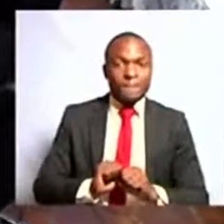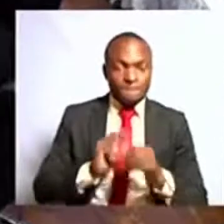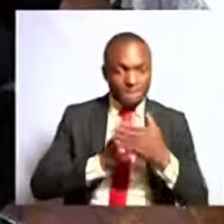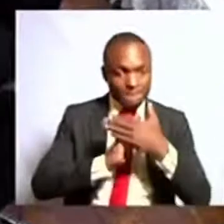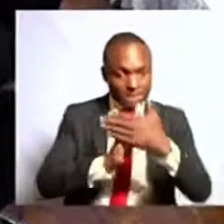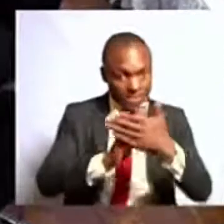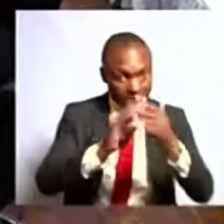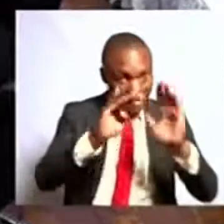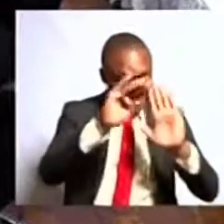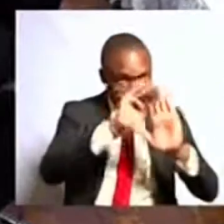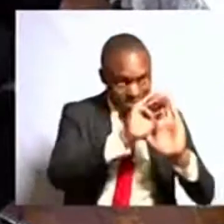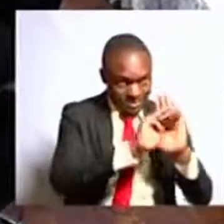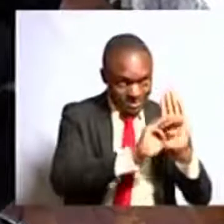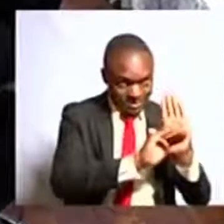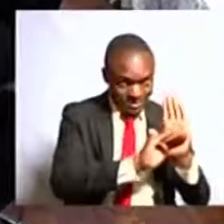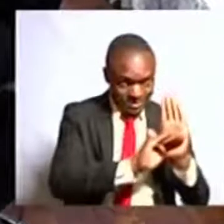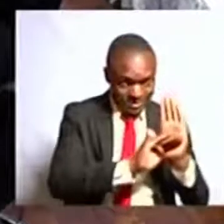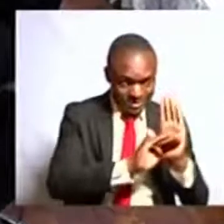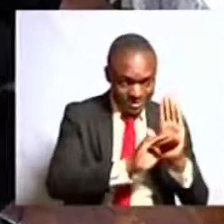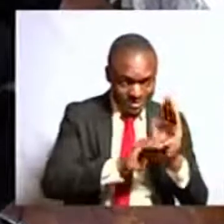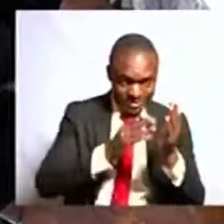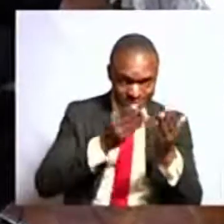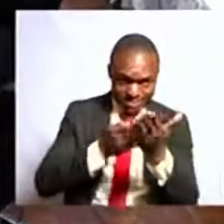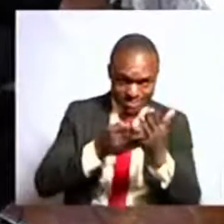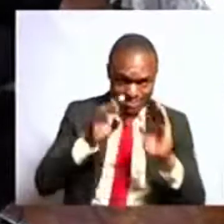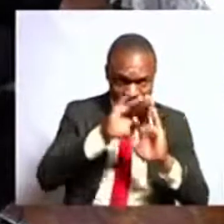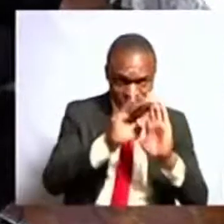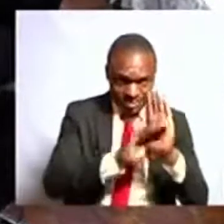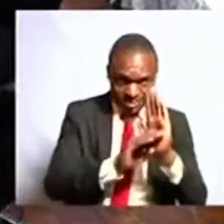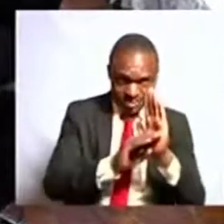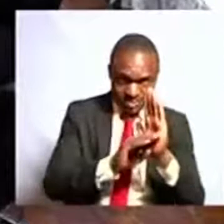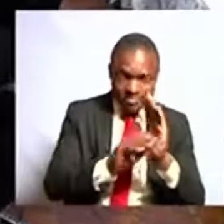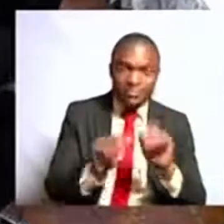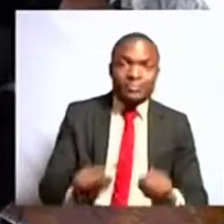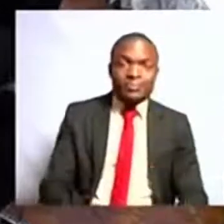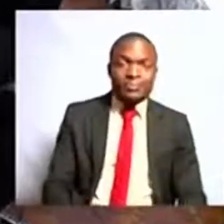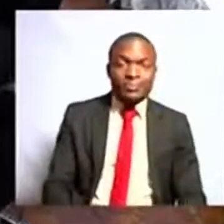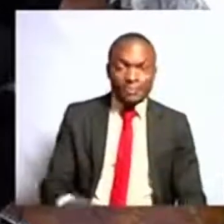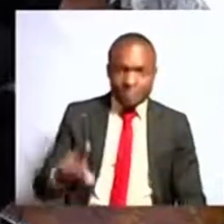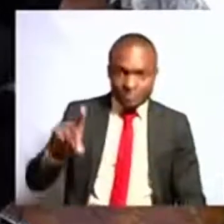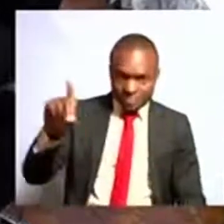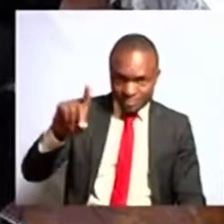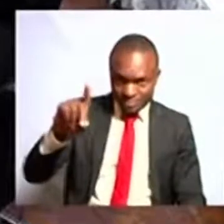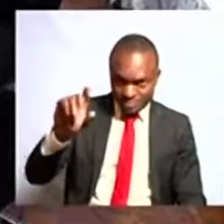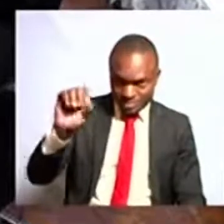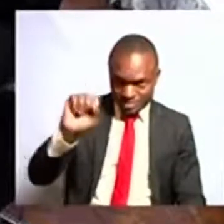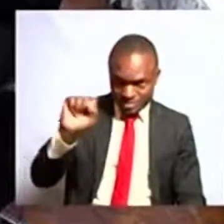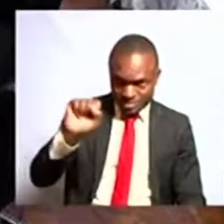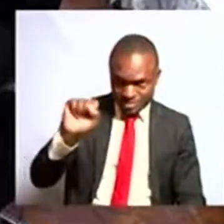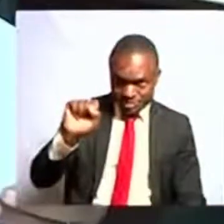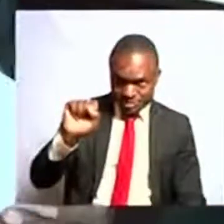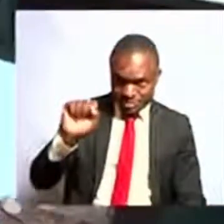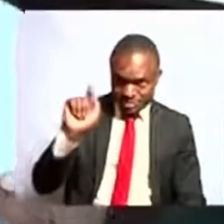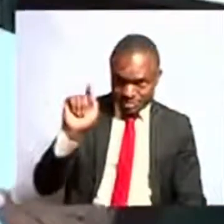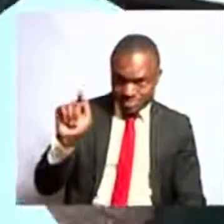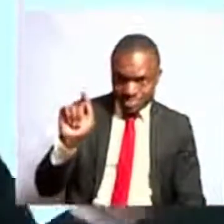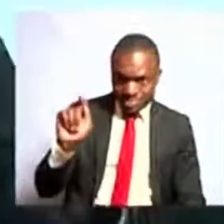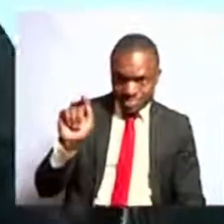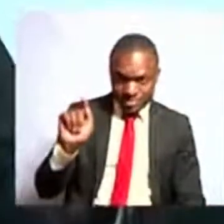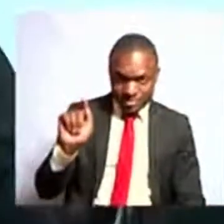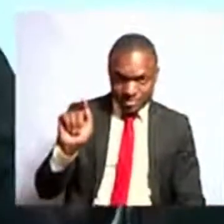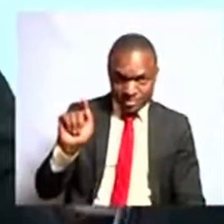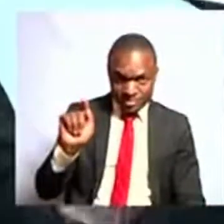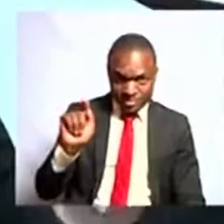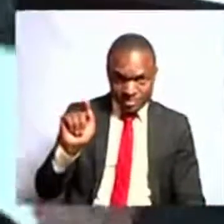guidelines. There was this guideline, I think, which the PS and I think he has the one which is a